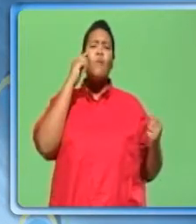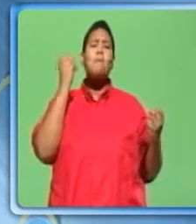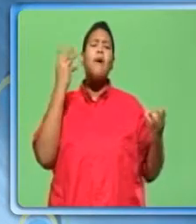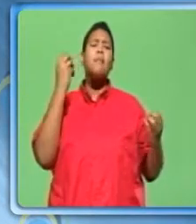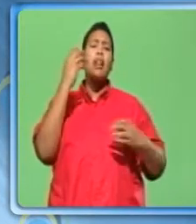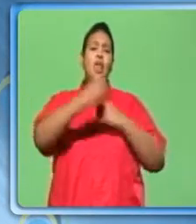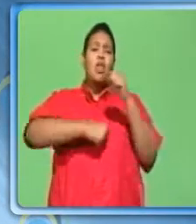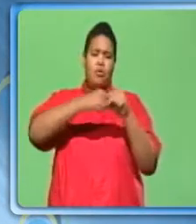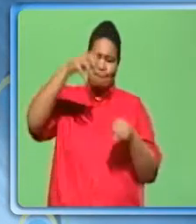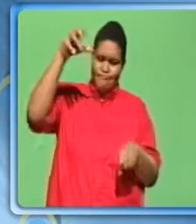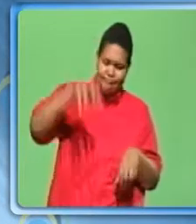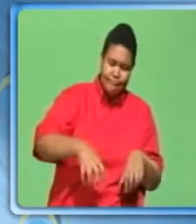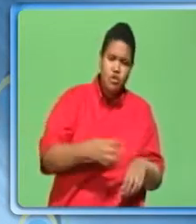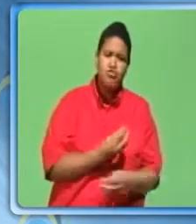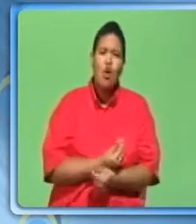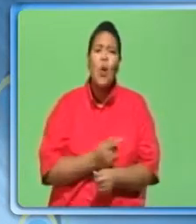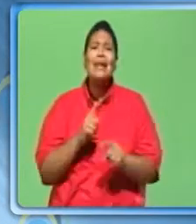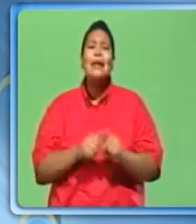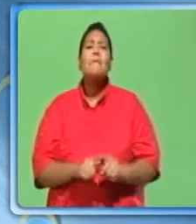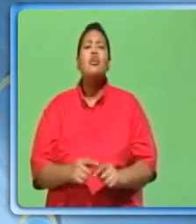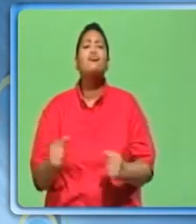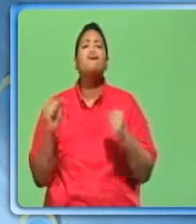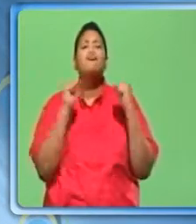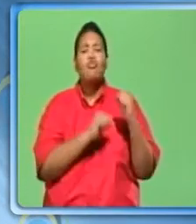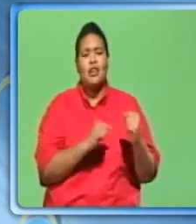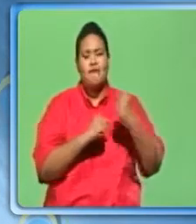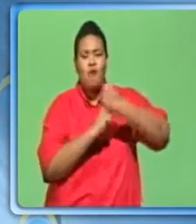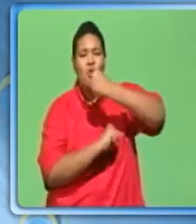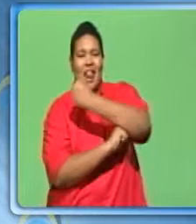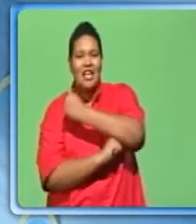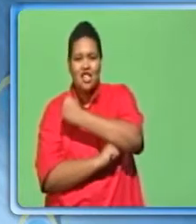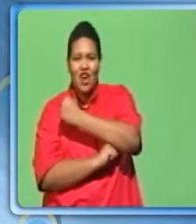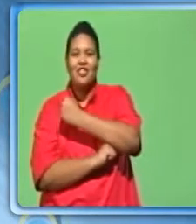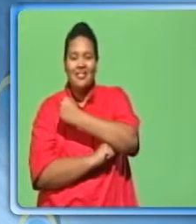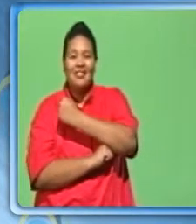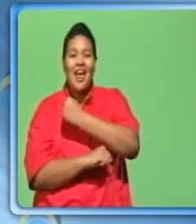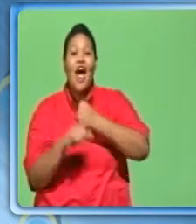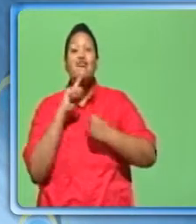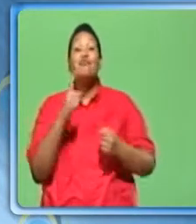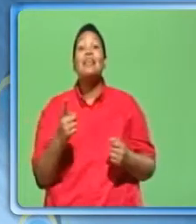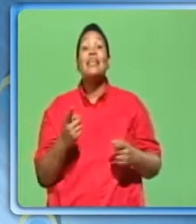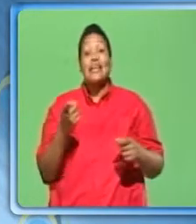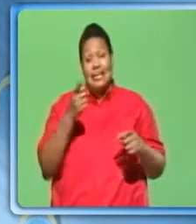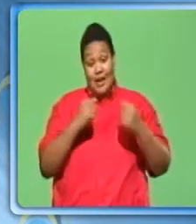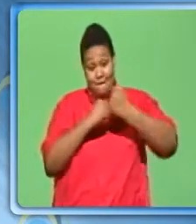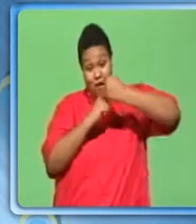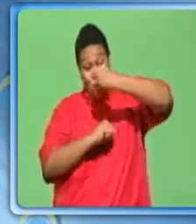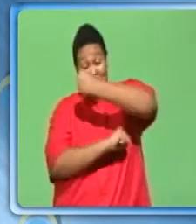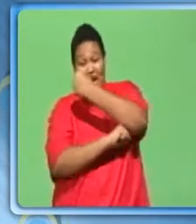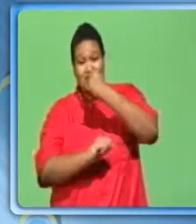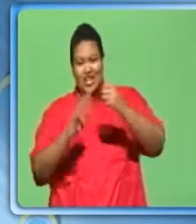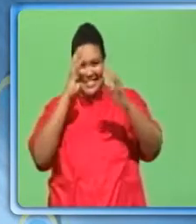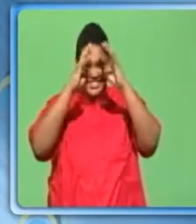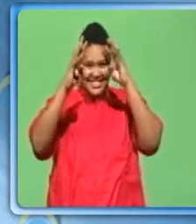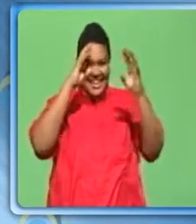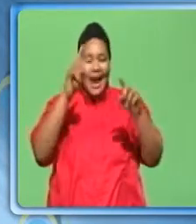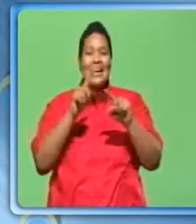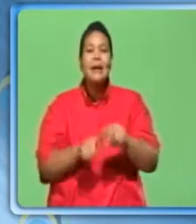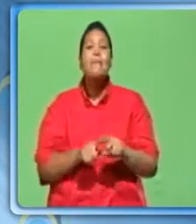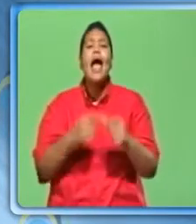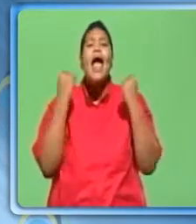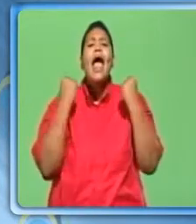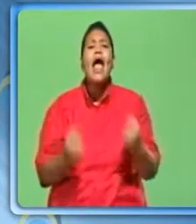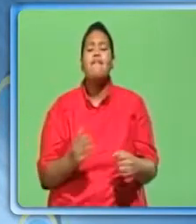on the ground, it depends on the strength of its foundation, and in turn, the foundation design depends on